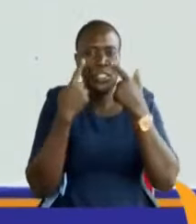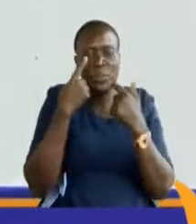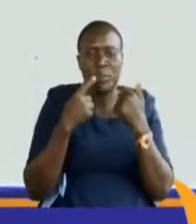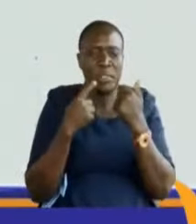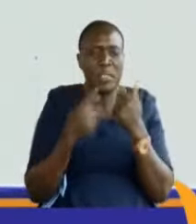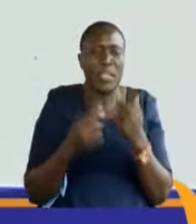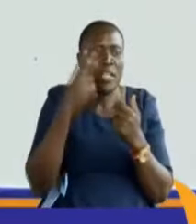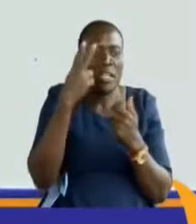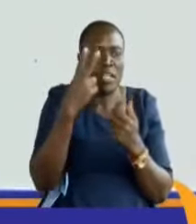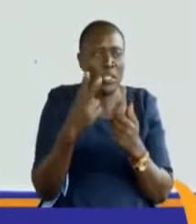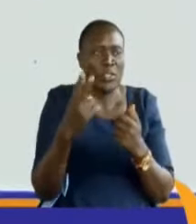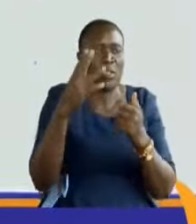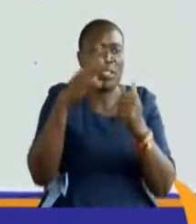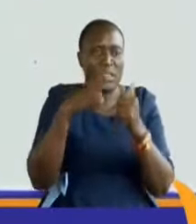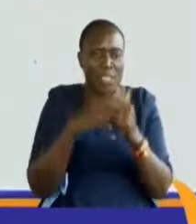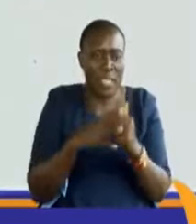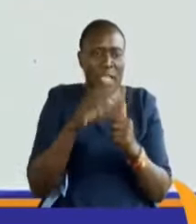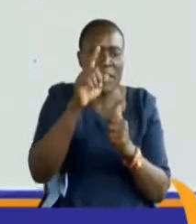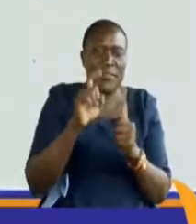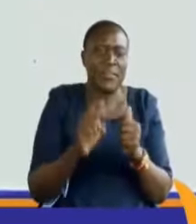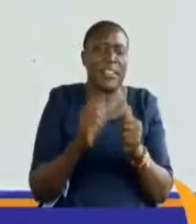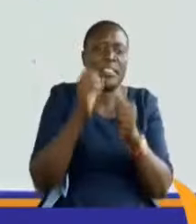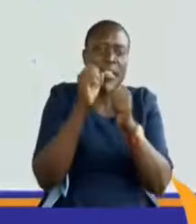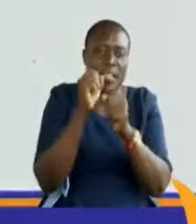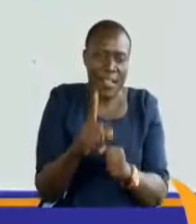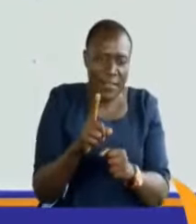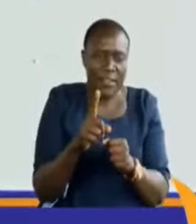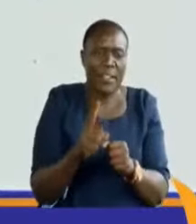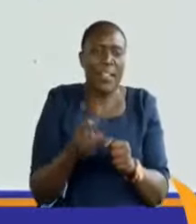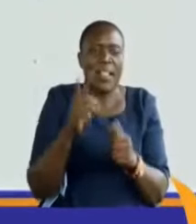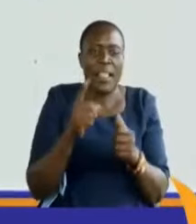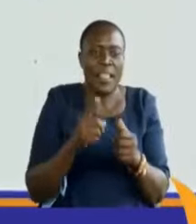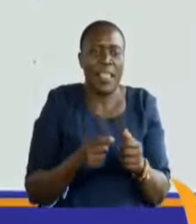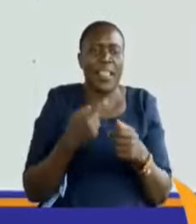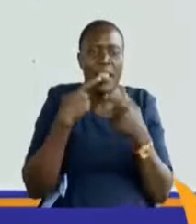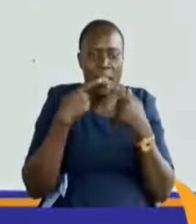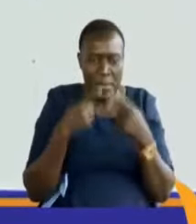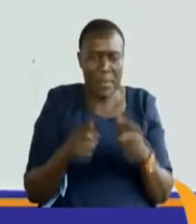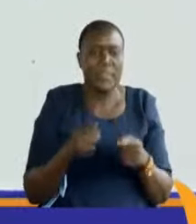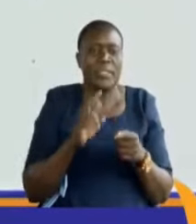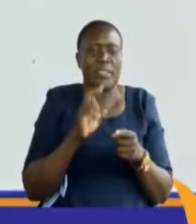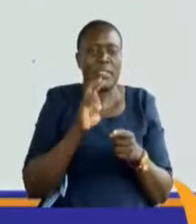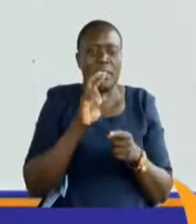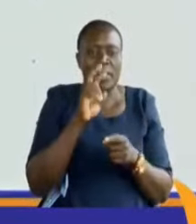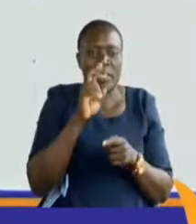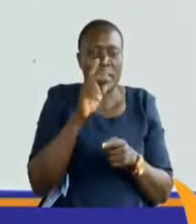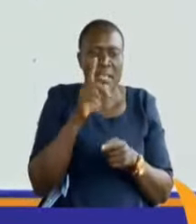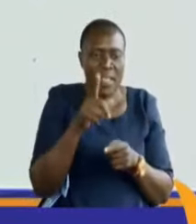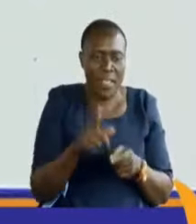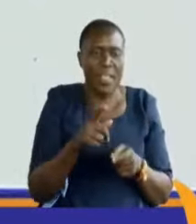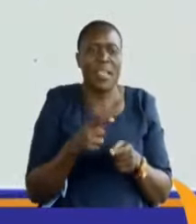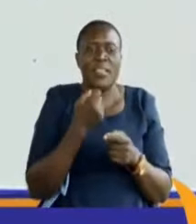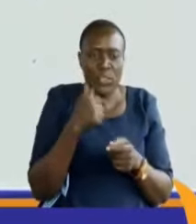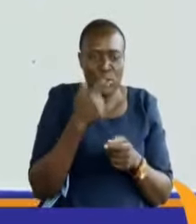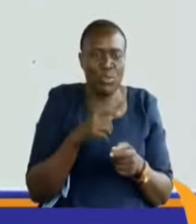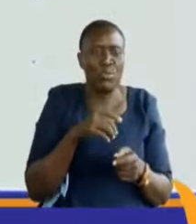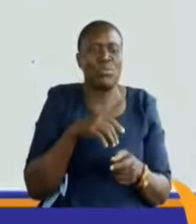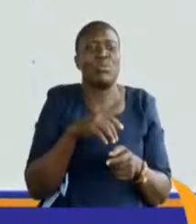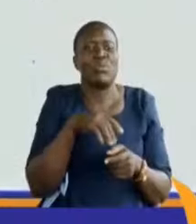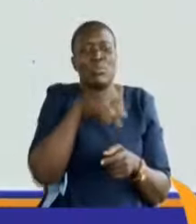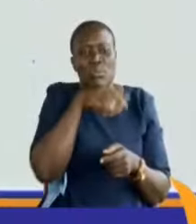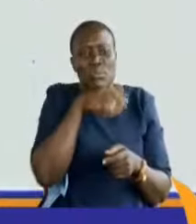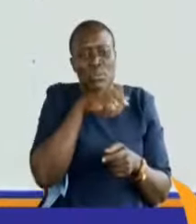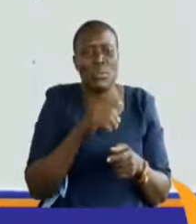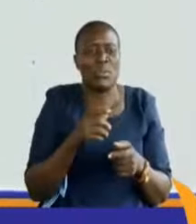Jeremiah 29:11. And the message I saw there would apply to our President Raila Odinga, would apply to Kalonzo